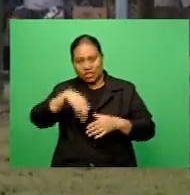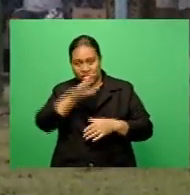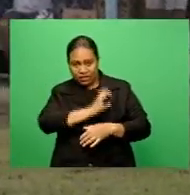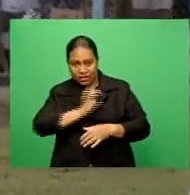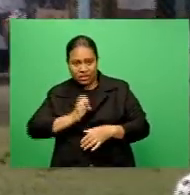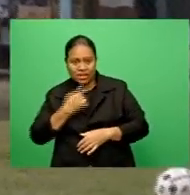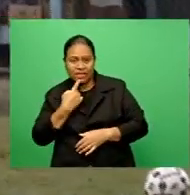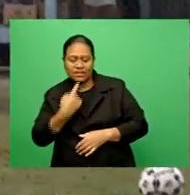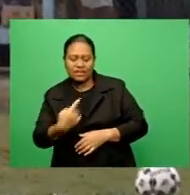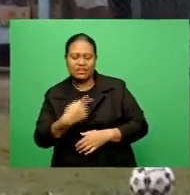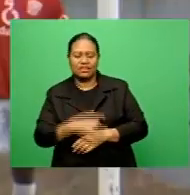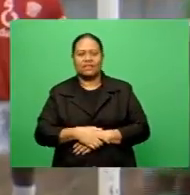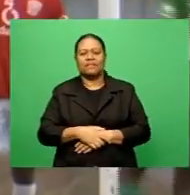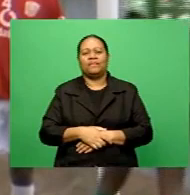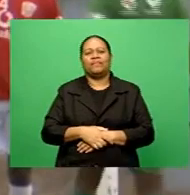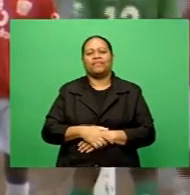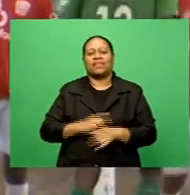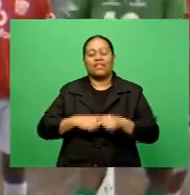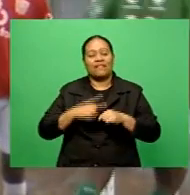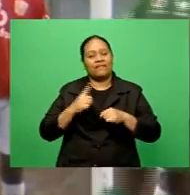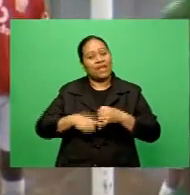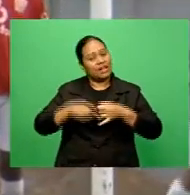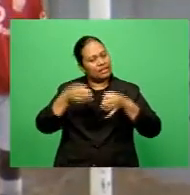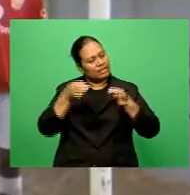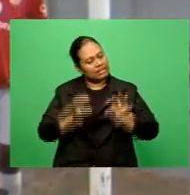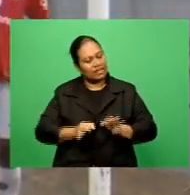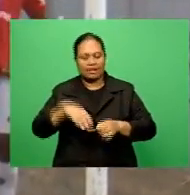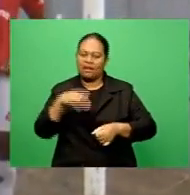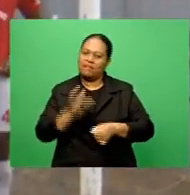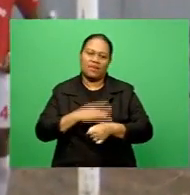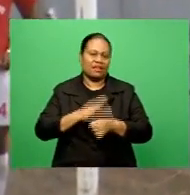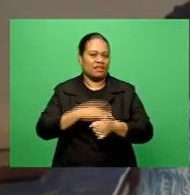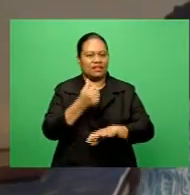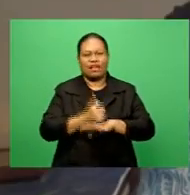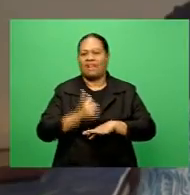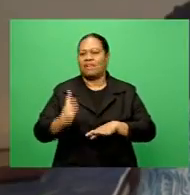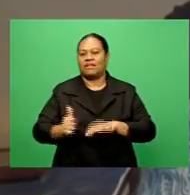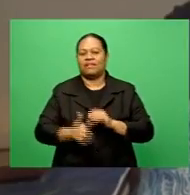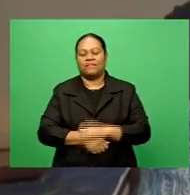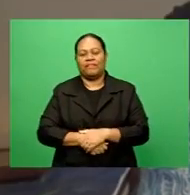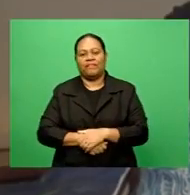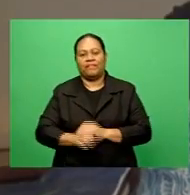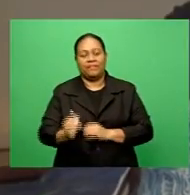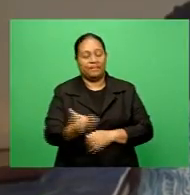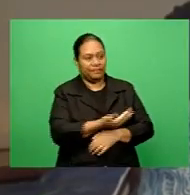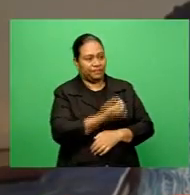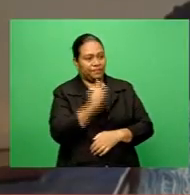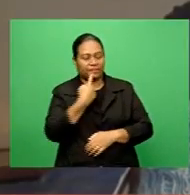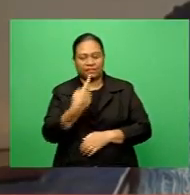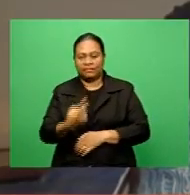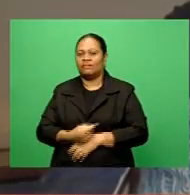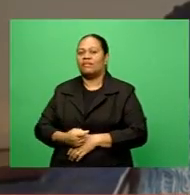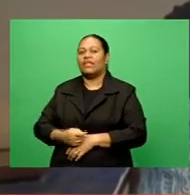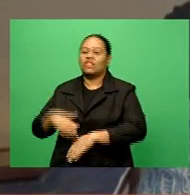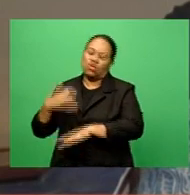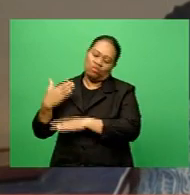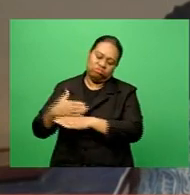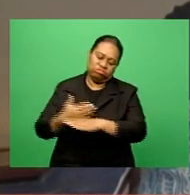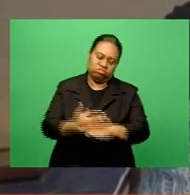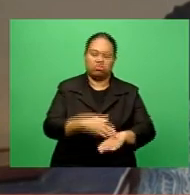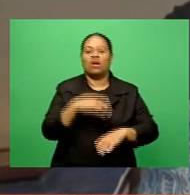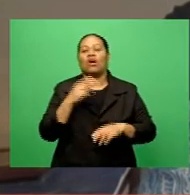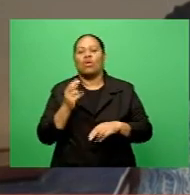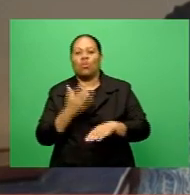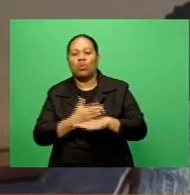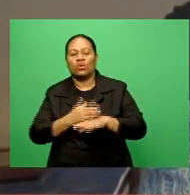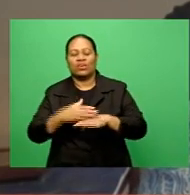Mohammed Yusuf says the final decision will be made by government. The OFC will be working with the government in terms